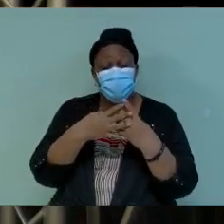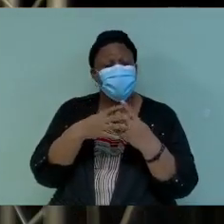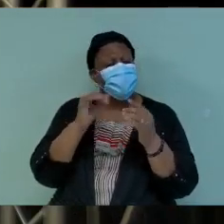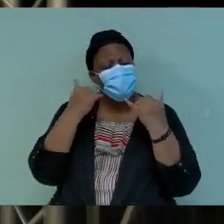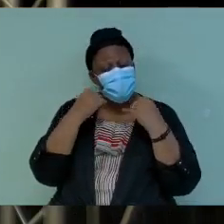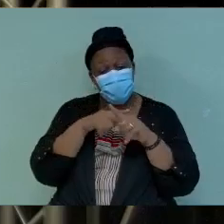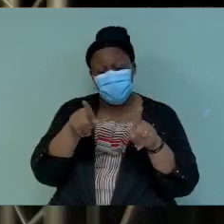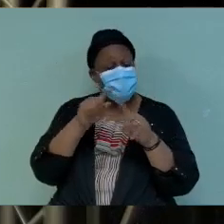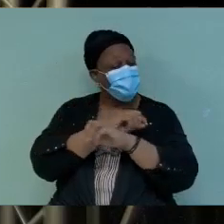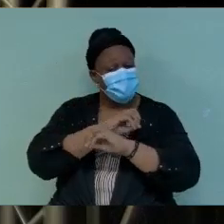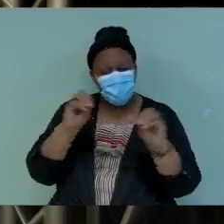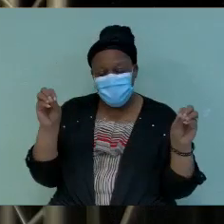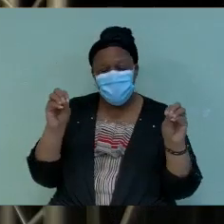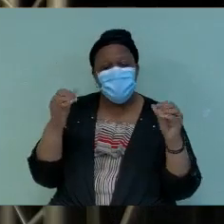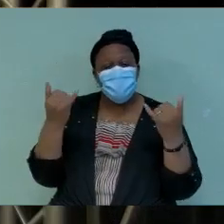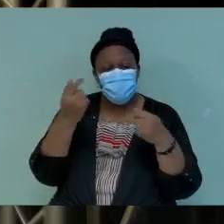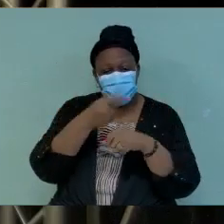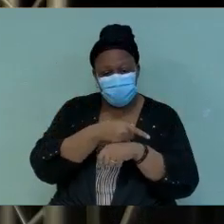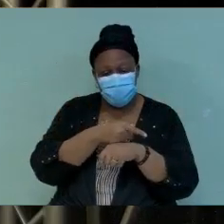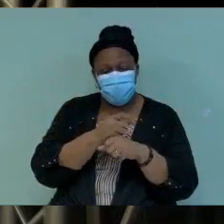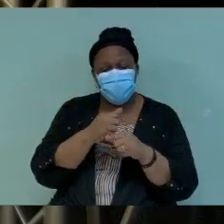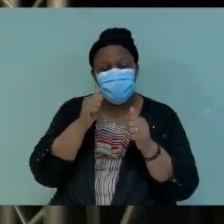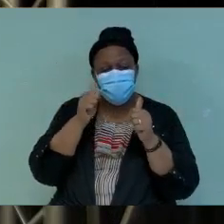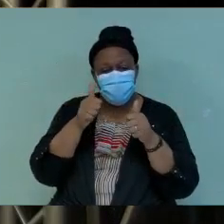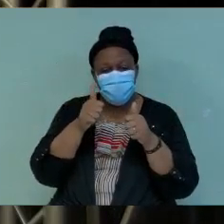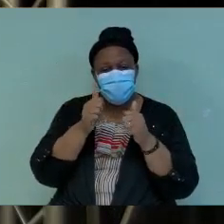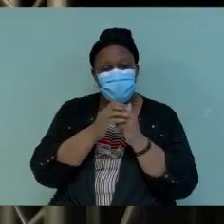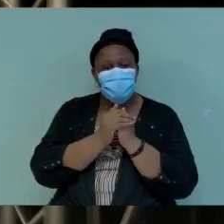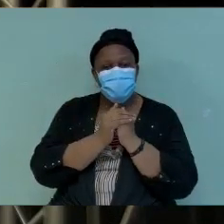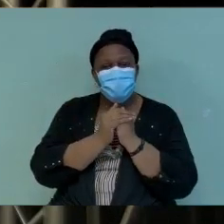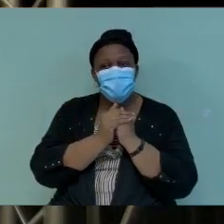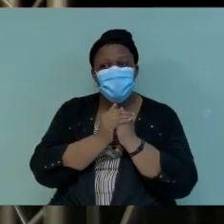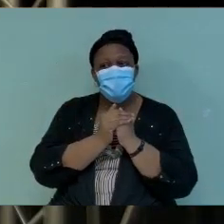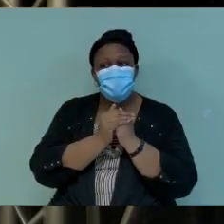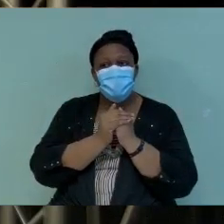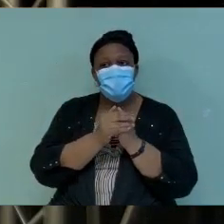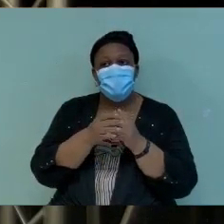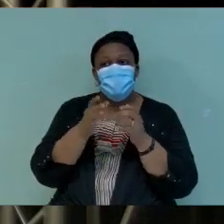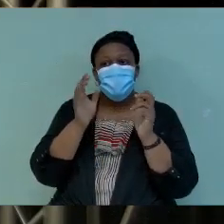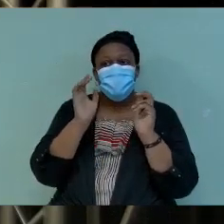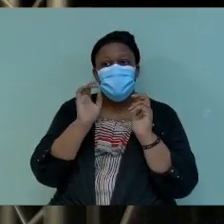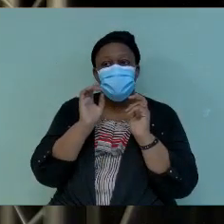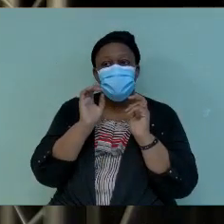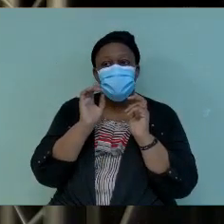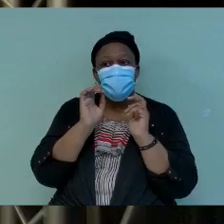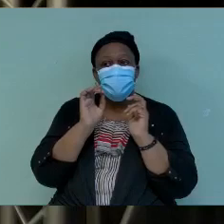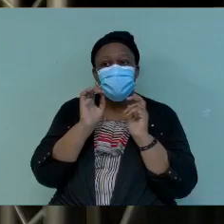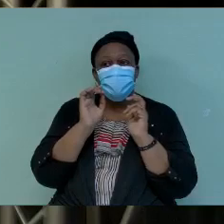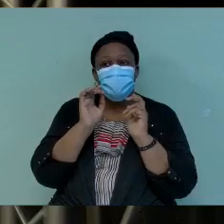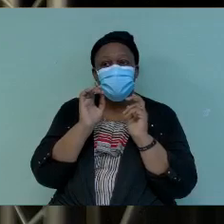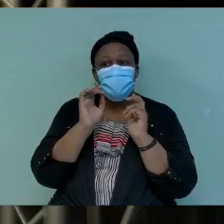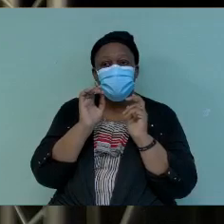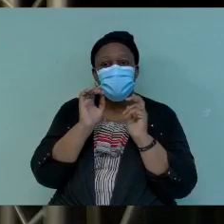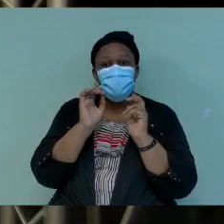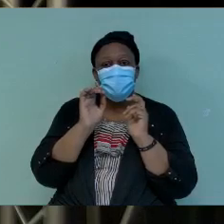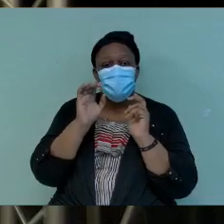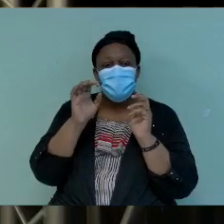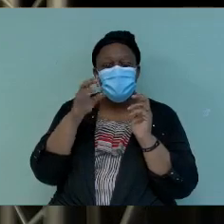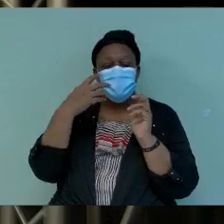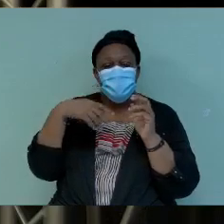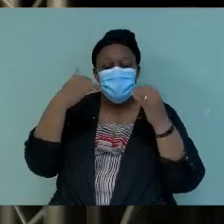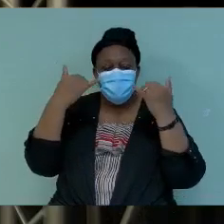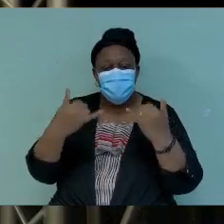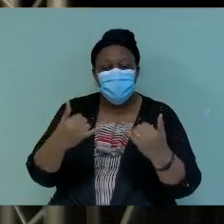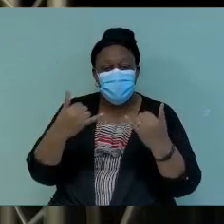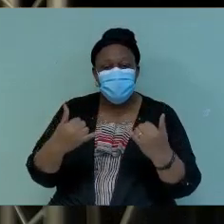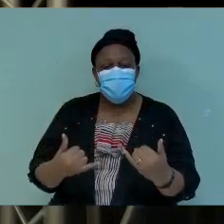I'm also pleased to inform that the police have formally arrested and charged Daniel Phipps of Saddlers for the